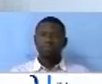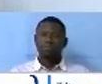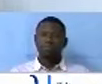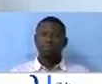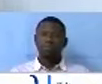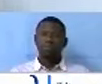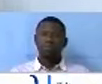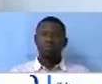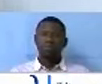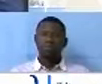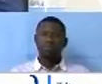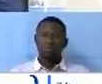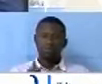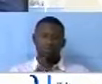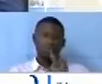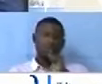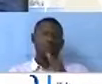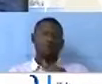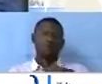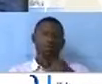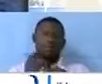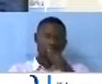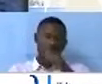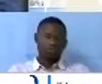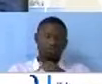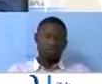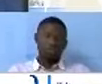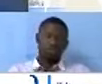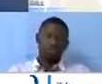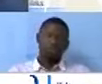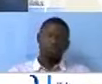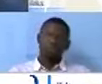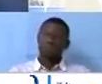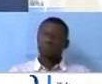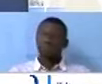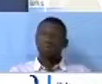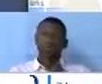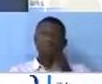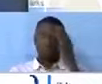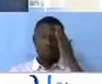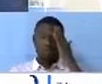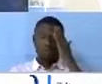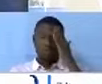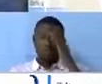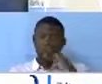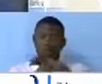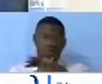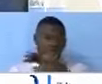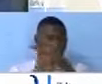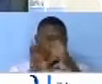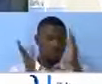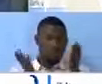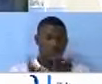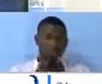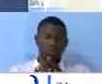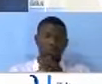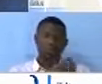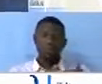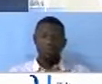Let's go back to these tortures. You know that all these suspects,